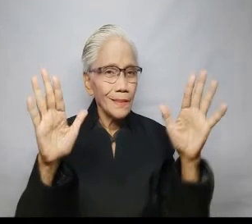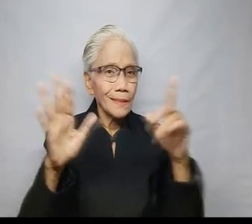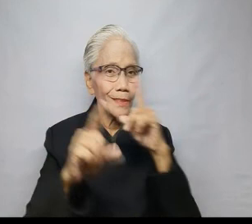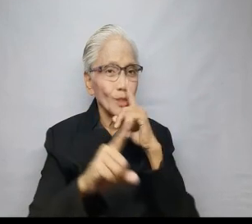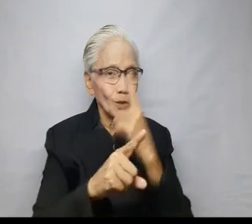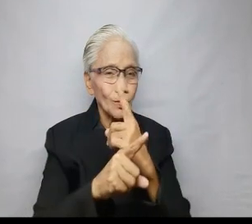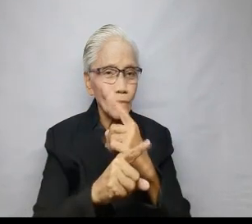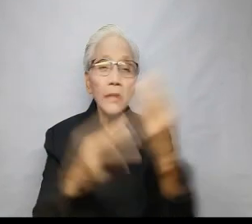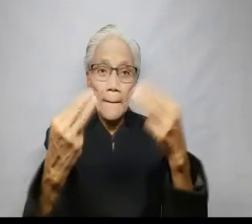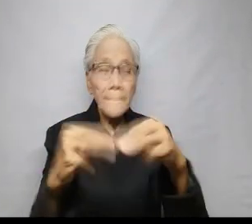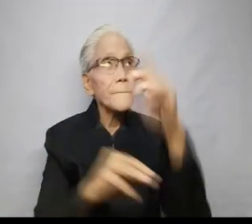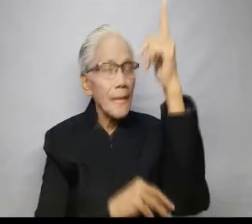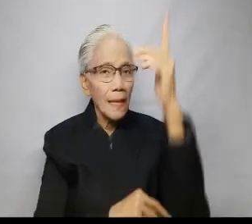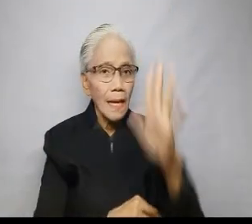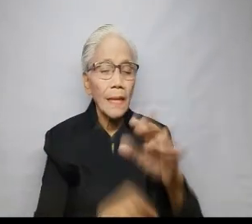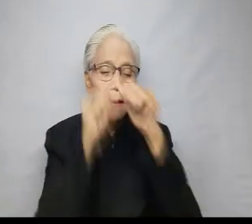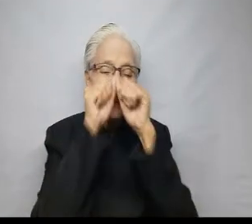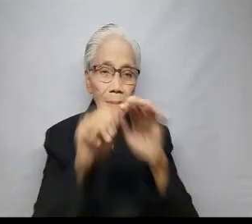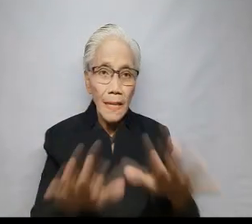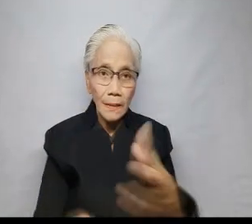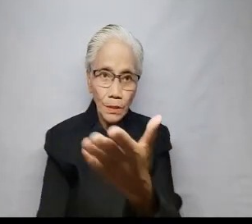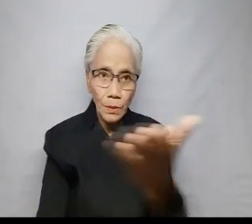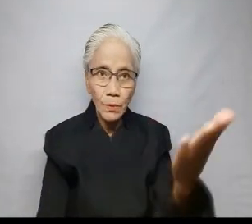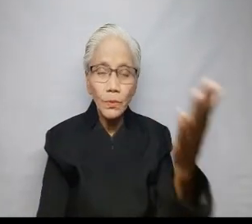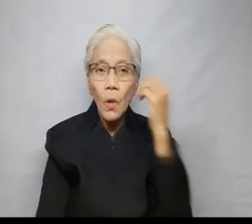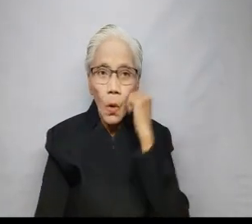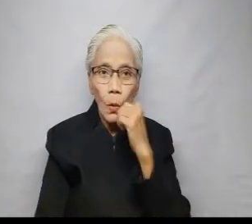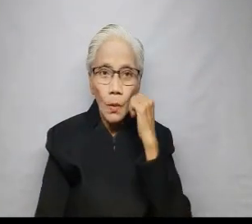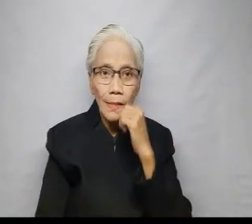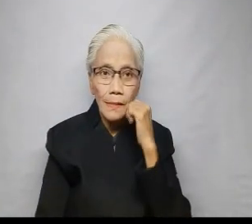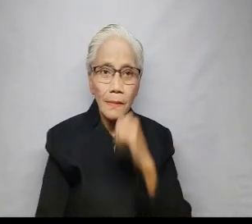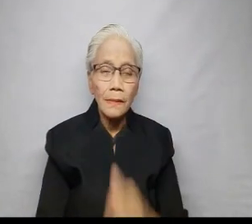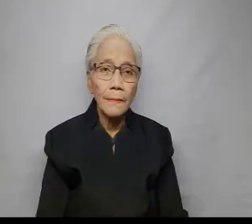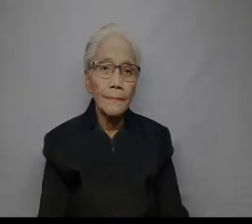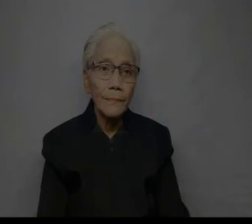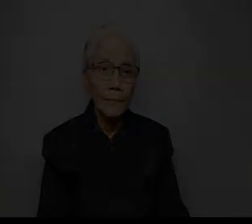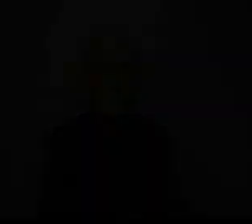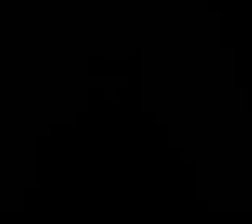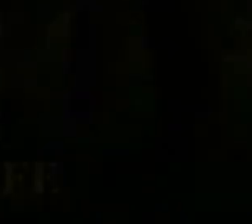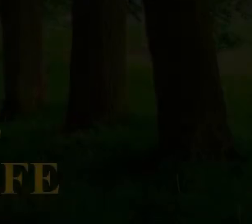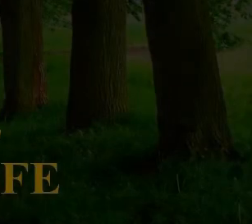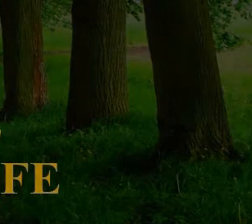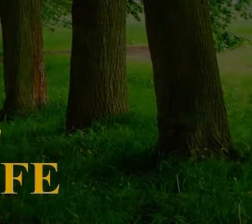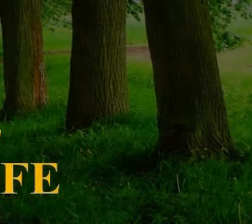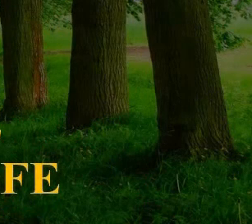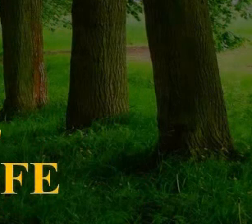And many more are angels indeed. May God bless you always.